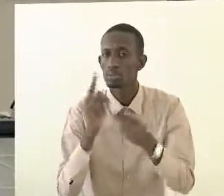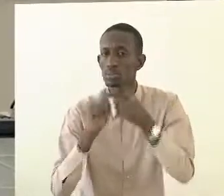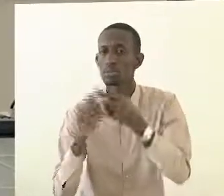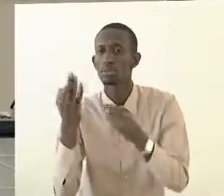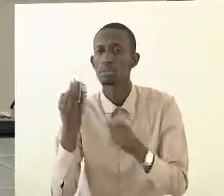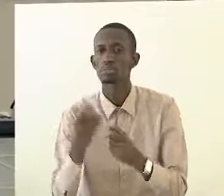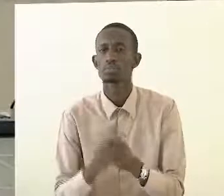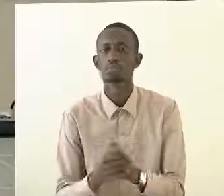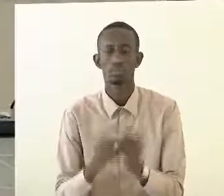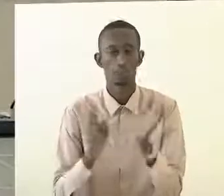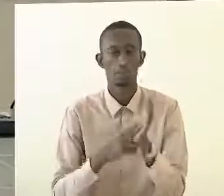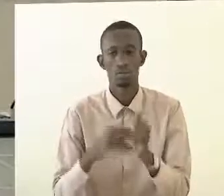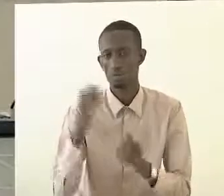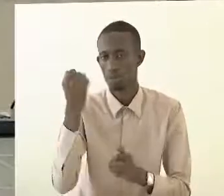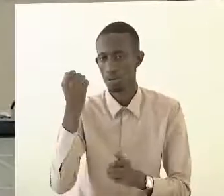to